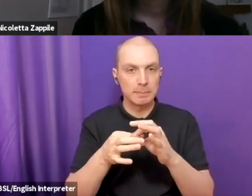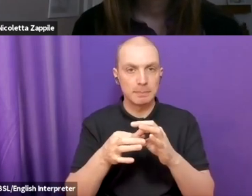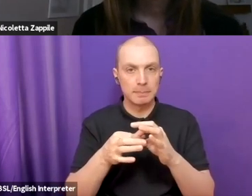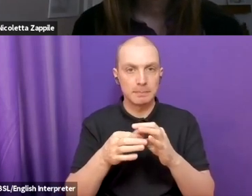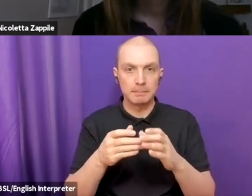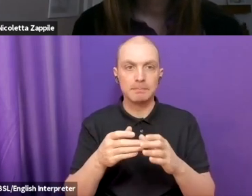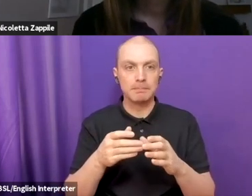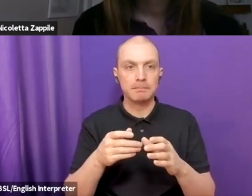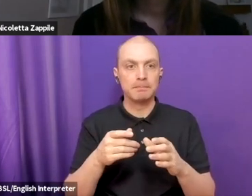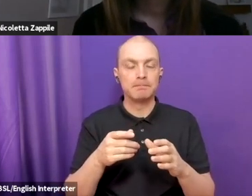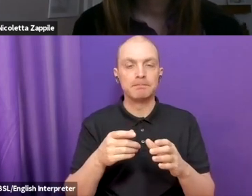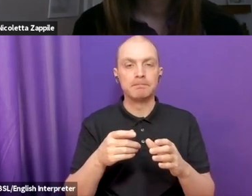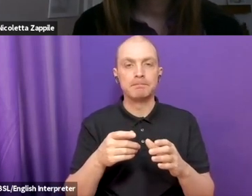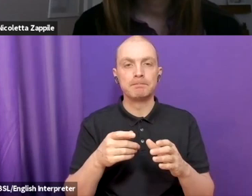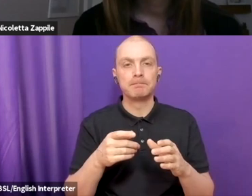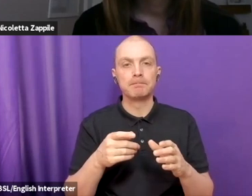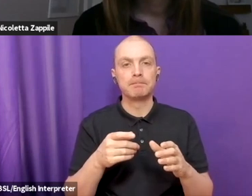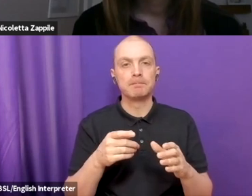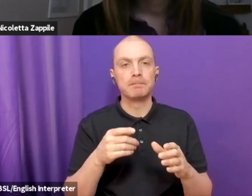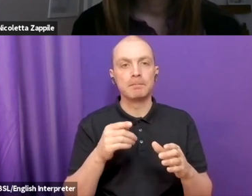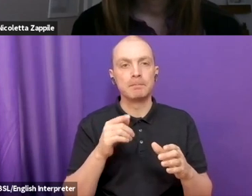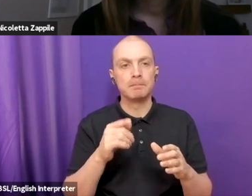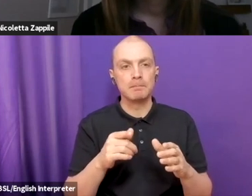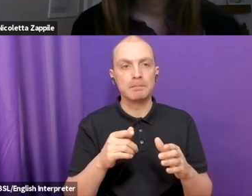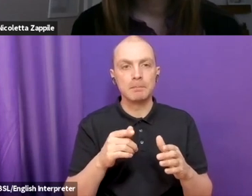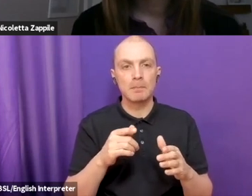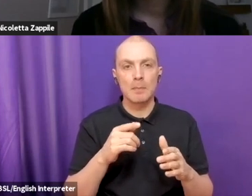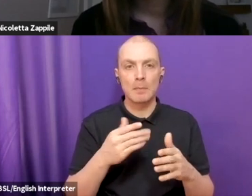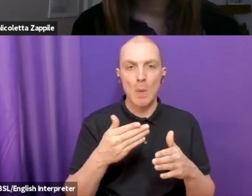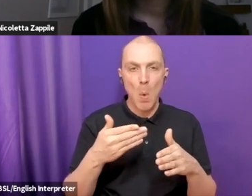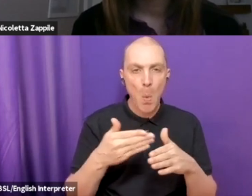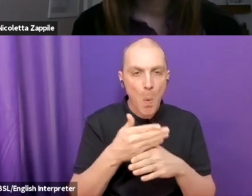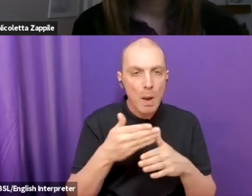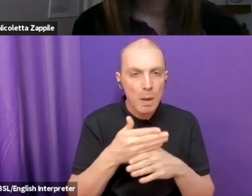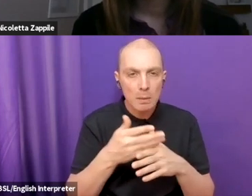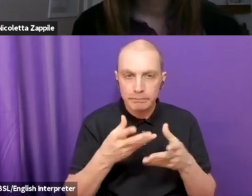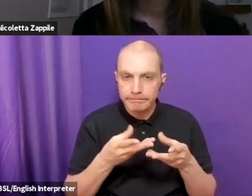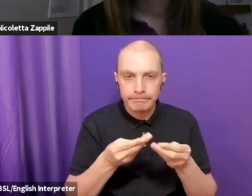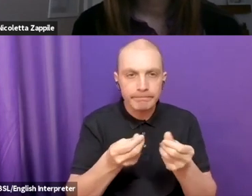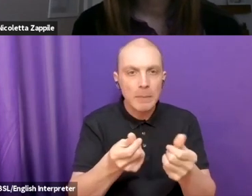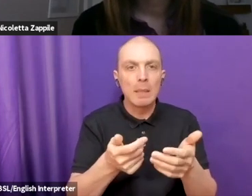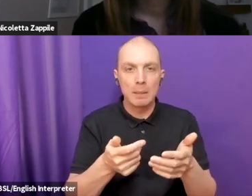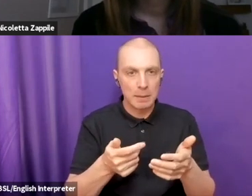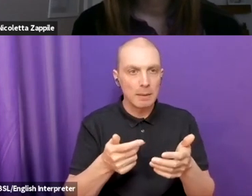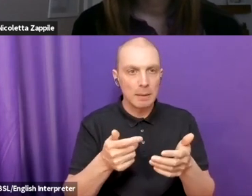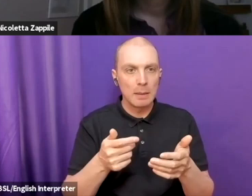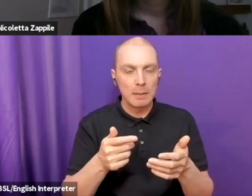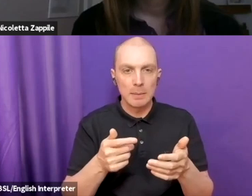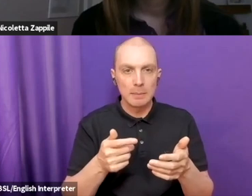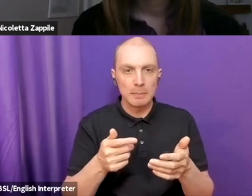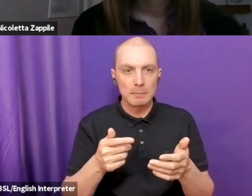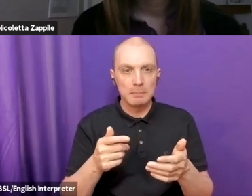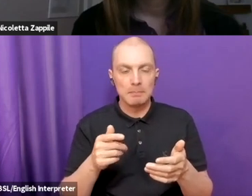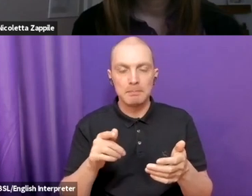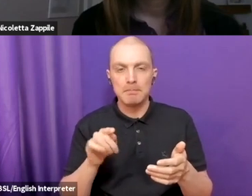that practicality has an impact and effect on the submission that we do as either joint or individual,